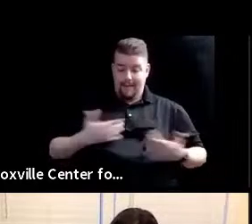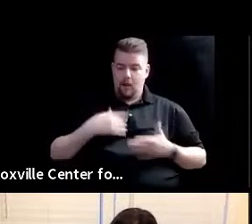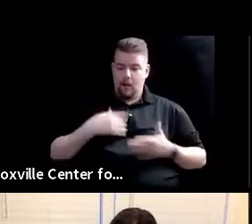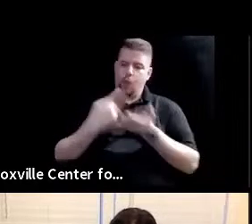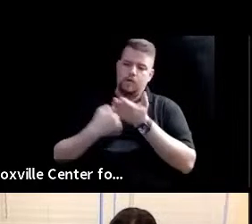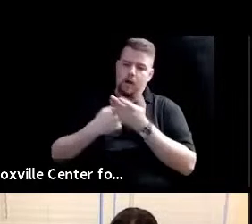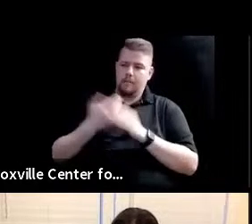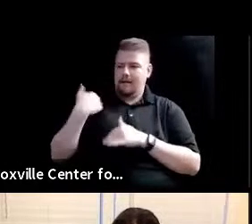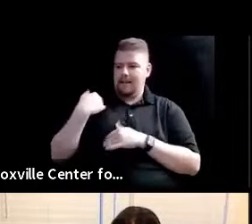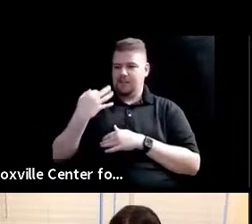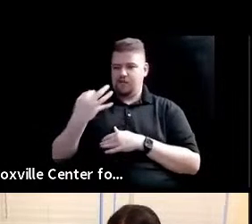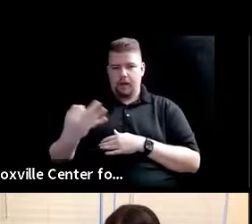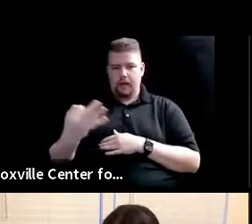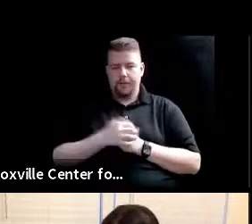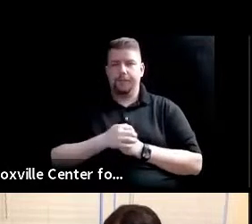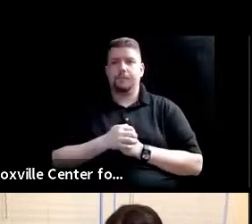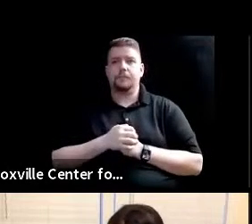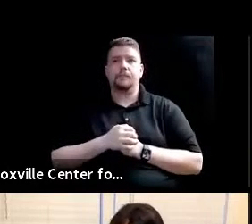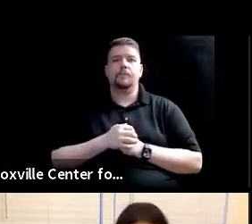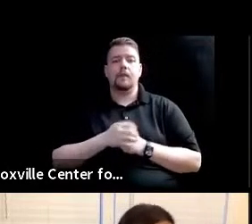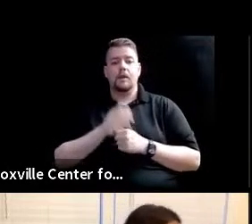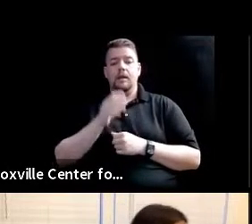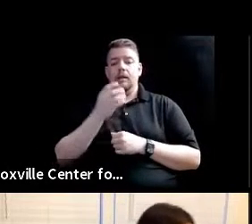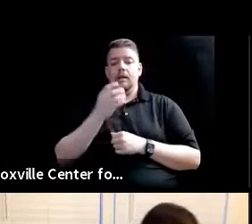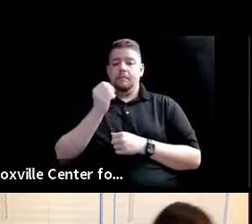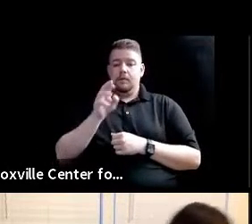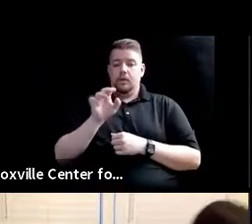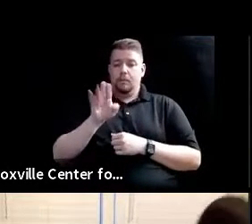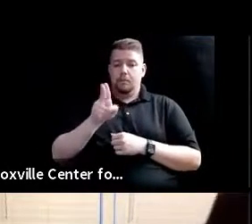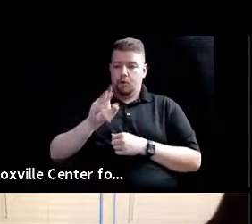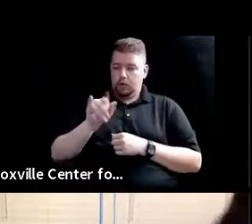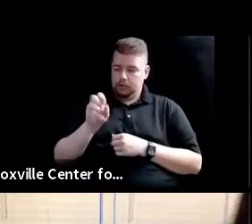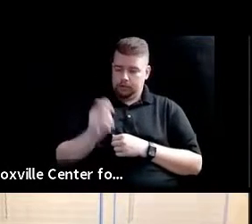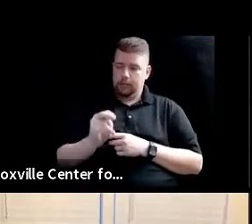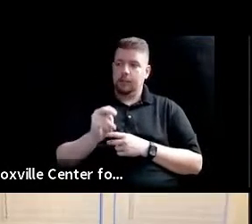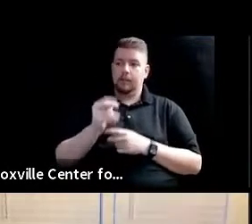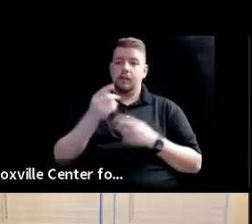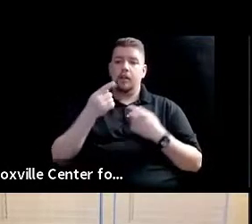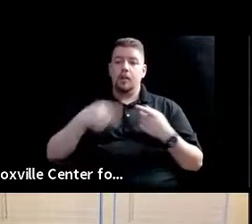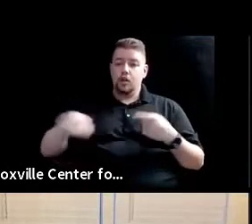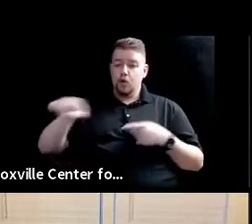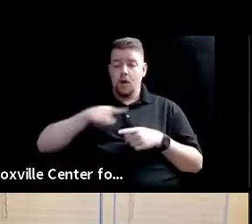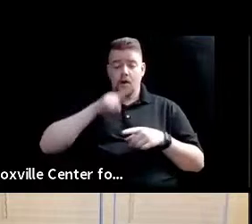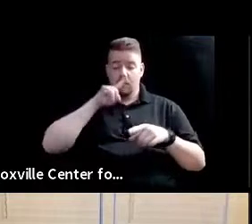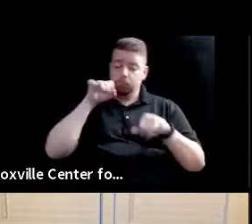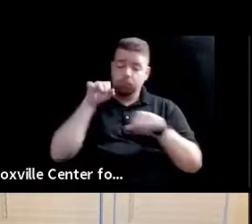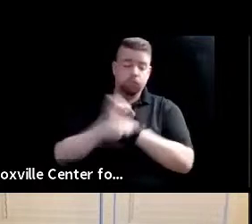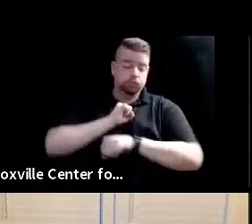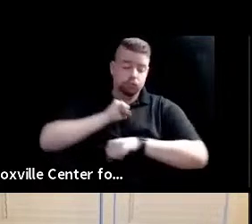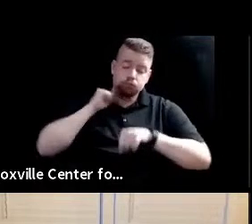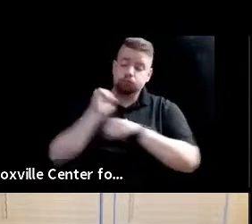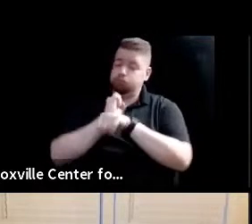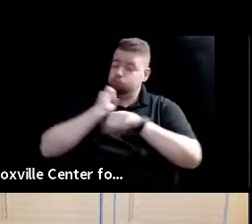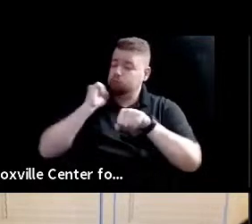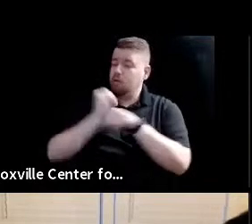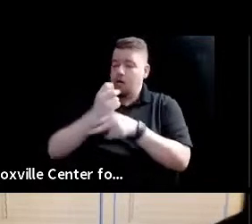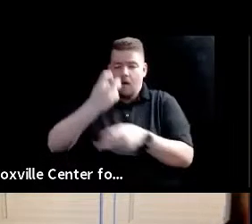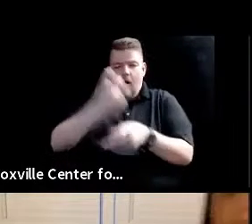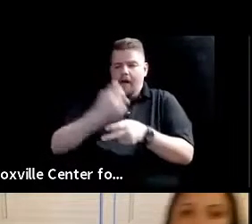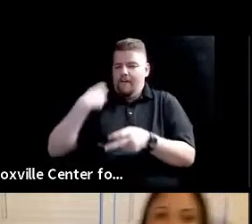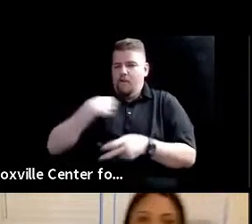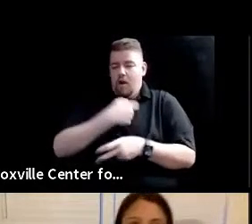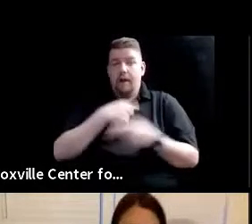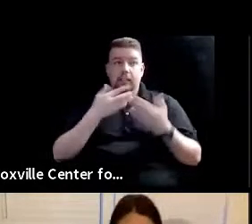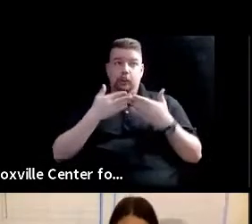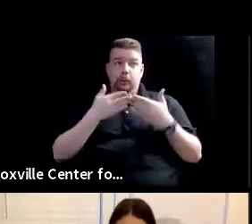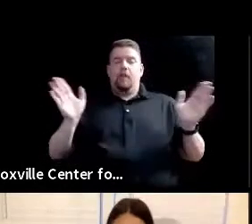about Friday. Mr. Burleson, you all have been over backwards. The restaurateurs here have done, in